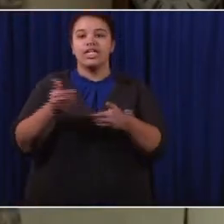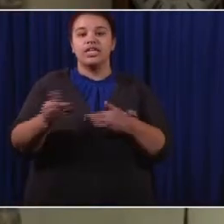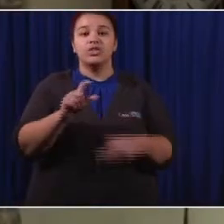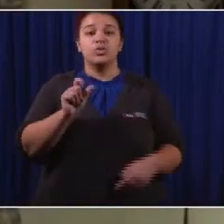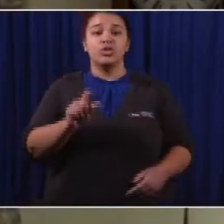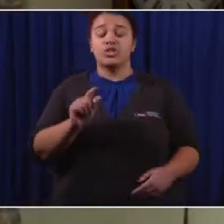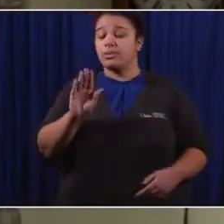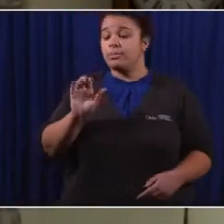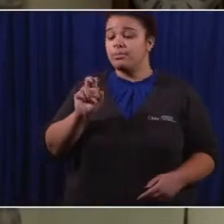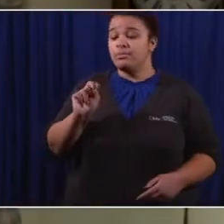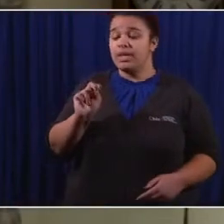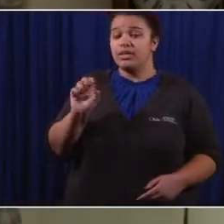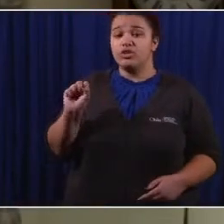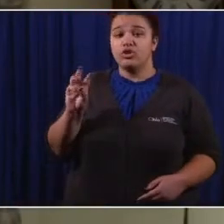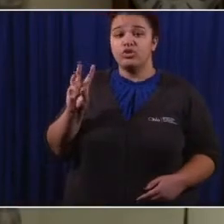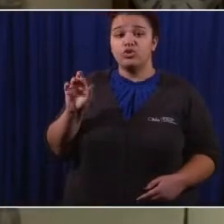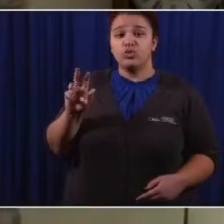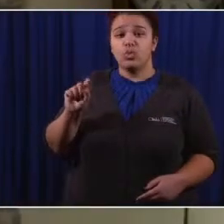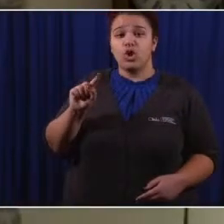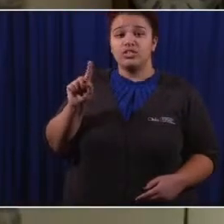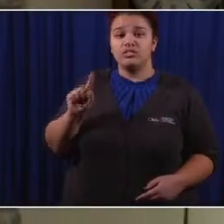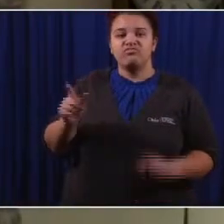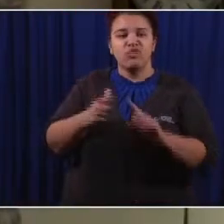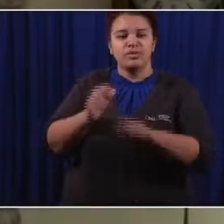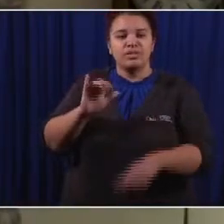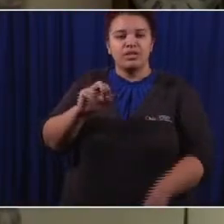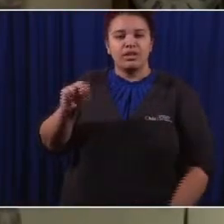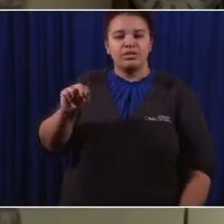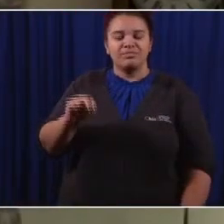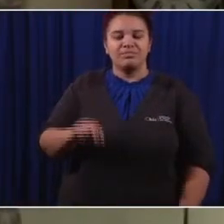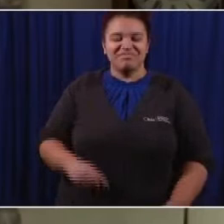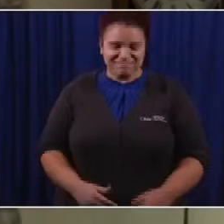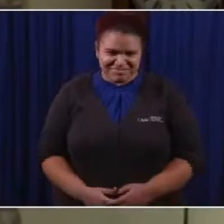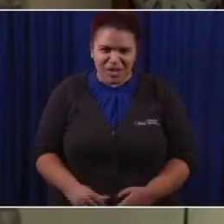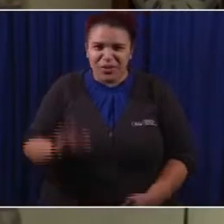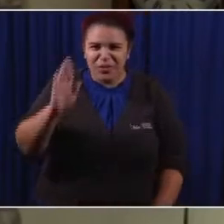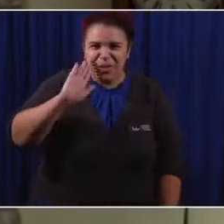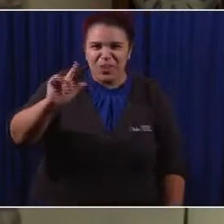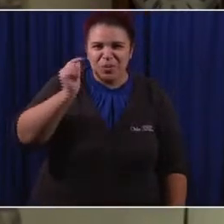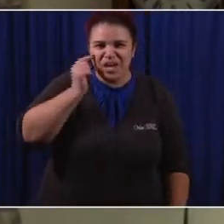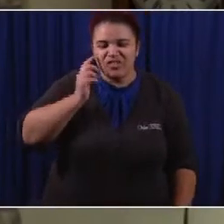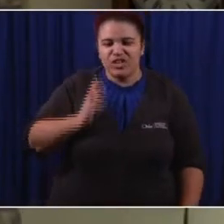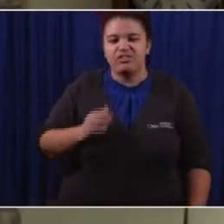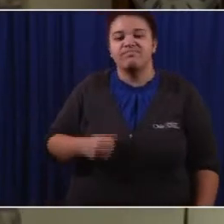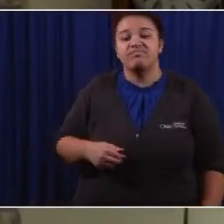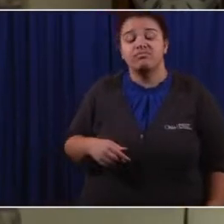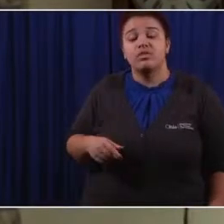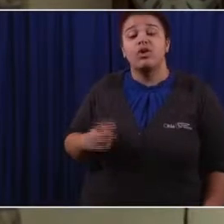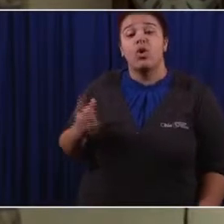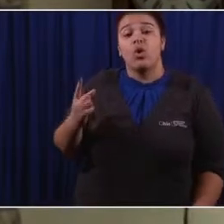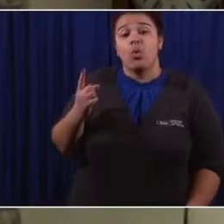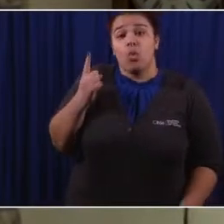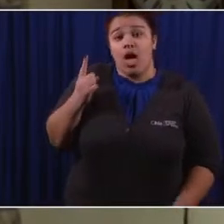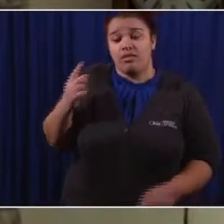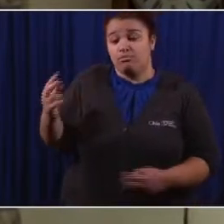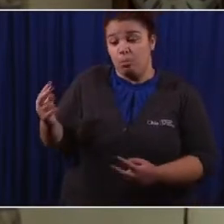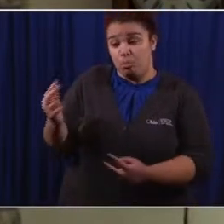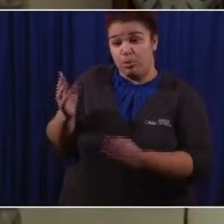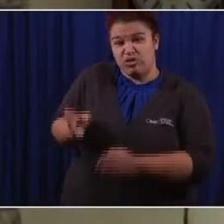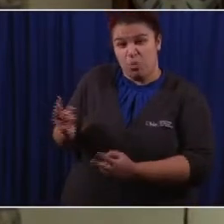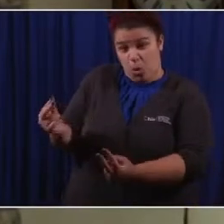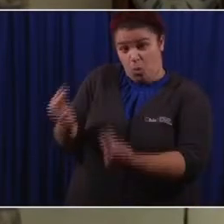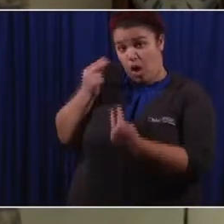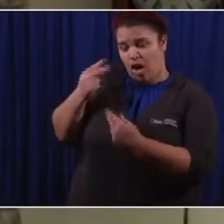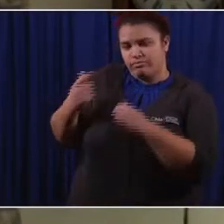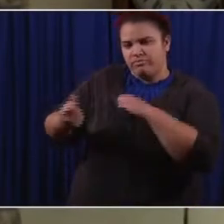Cincinnati. Hi, Governor. Hi, Ben. I have a question here sent in from a WCPO viewer.